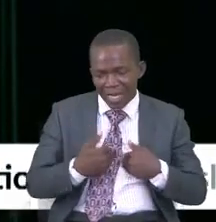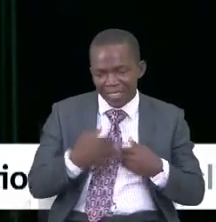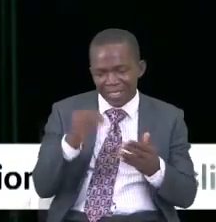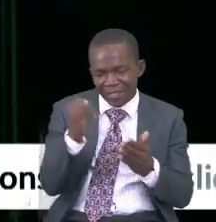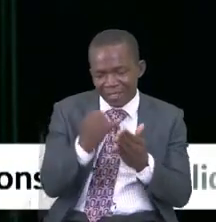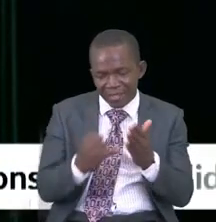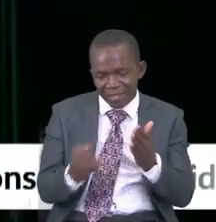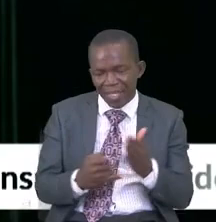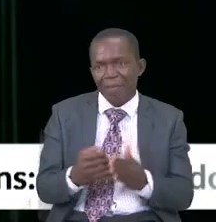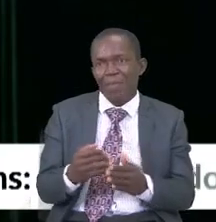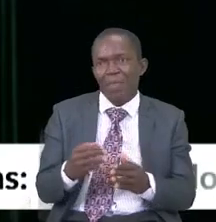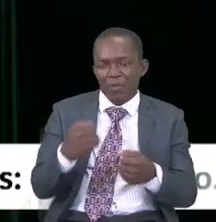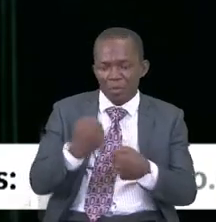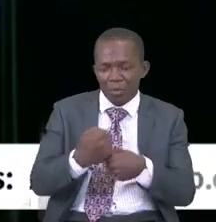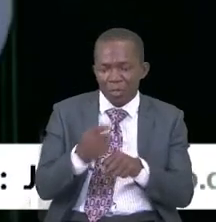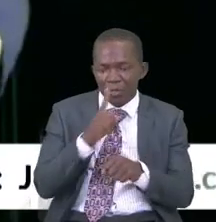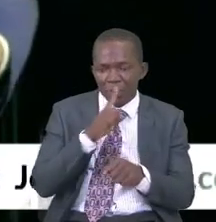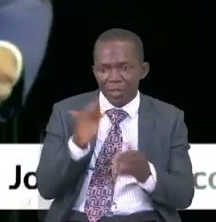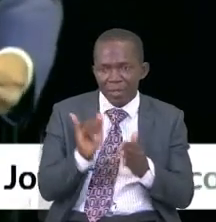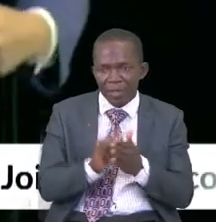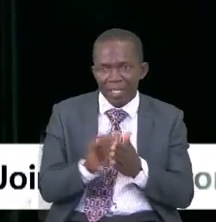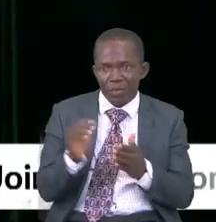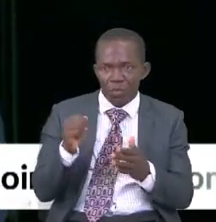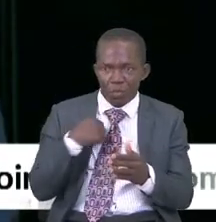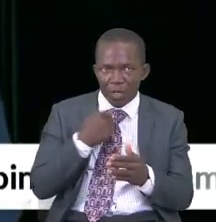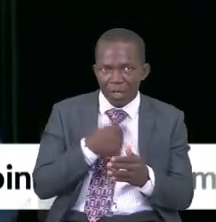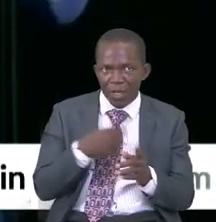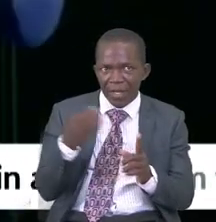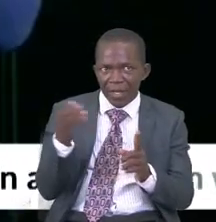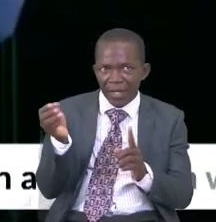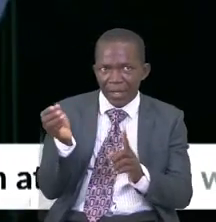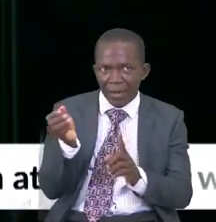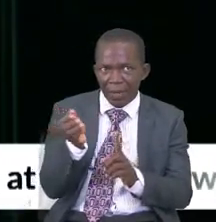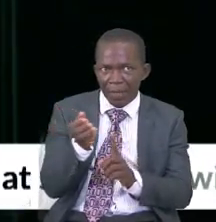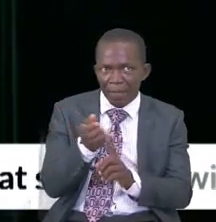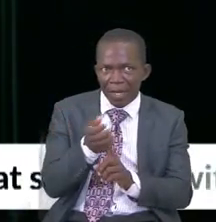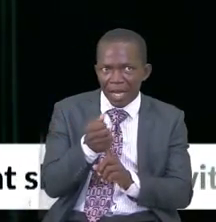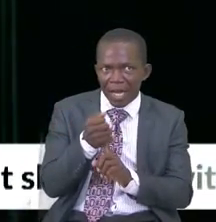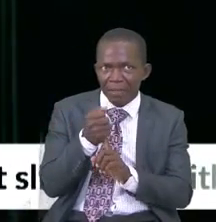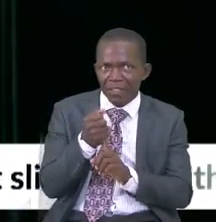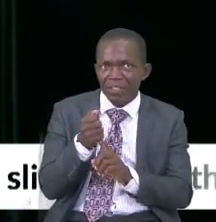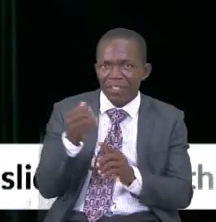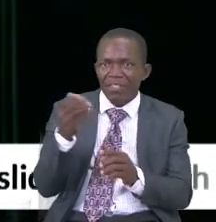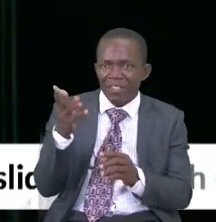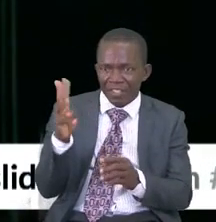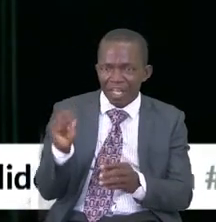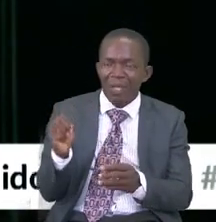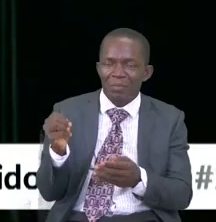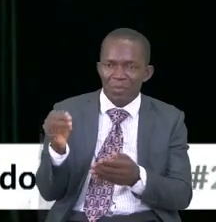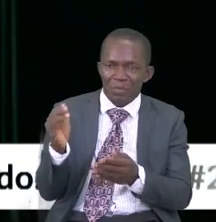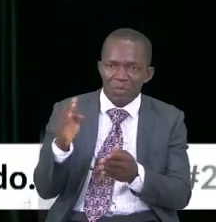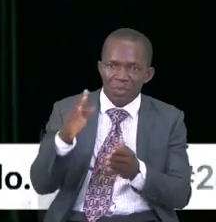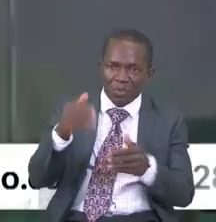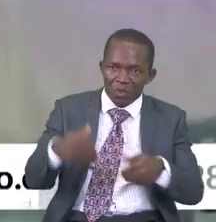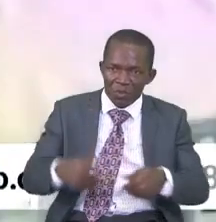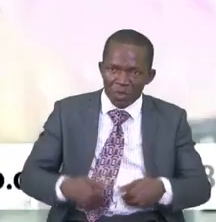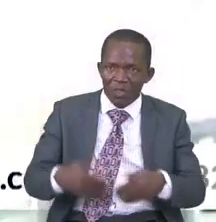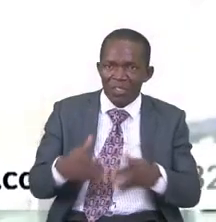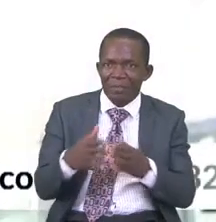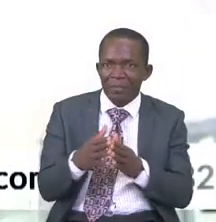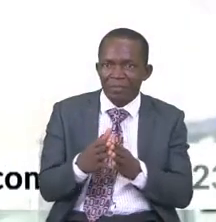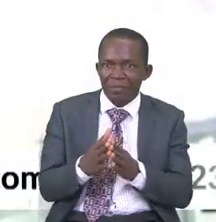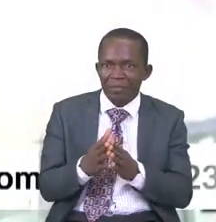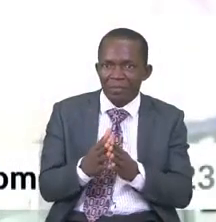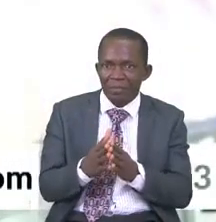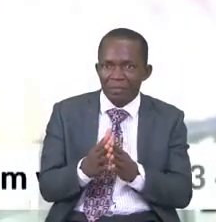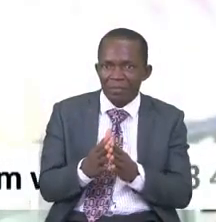young. Then we keep them strong, keep them engaged in the work of the ministry. I remember many years ago, I thank God